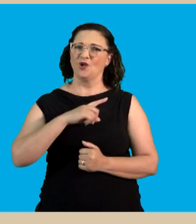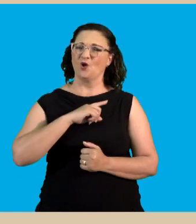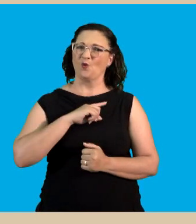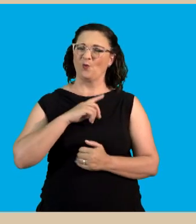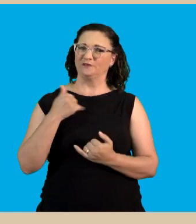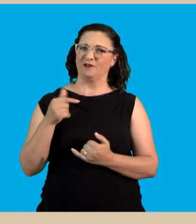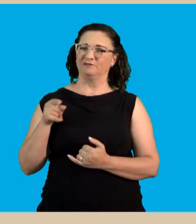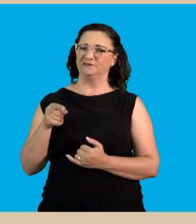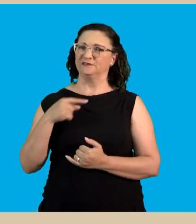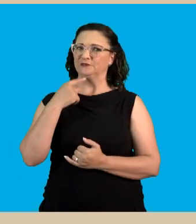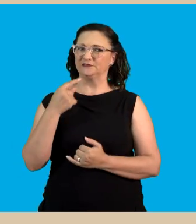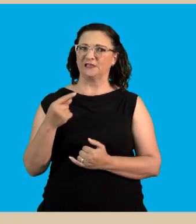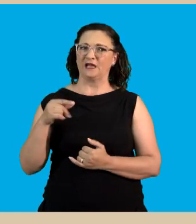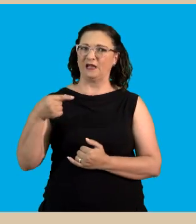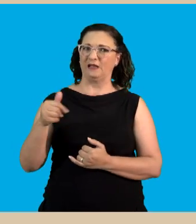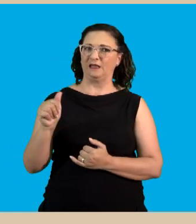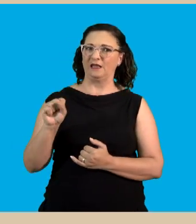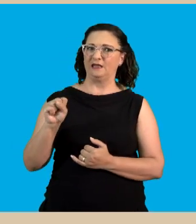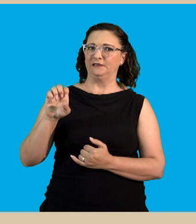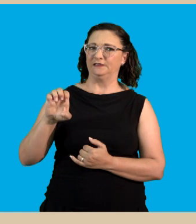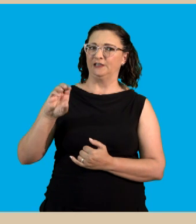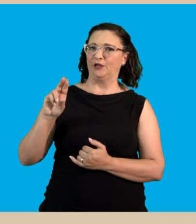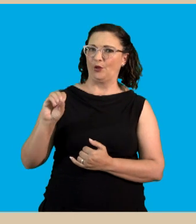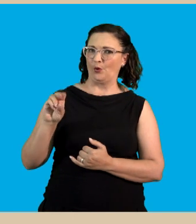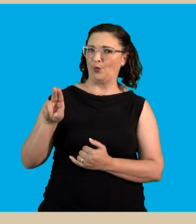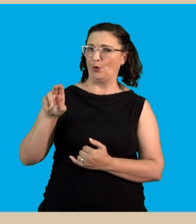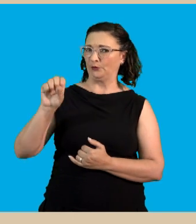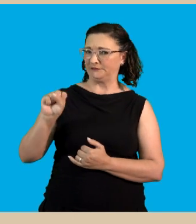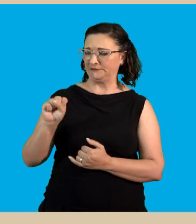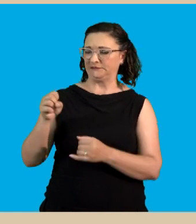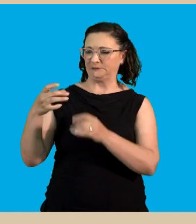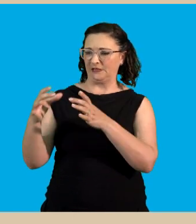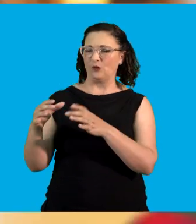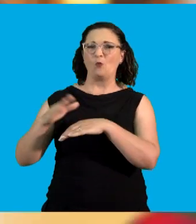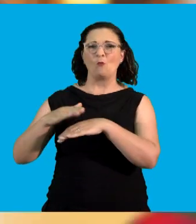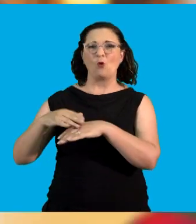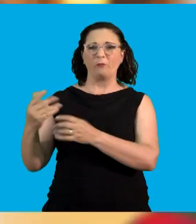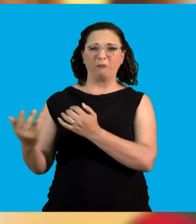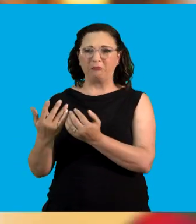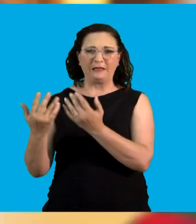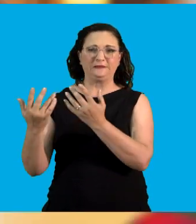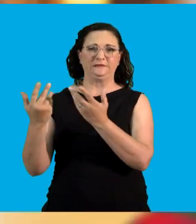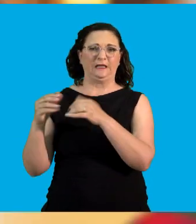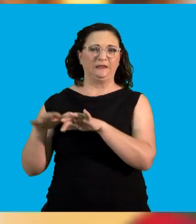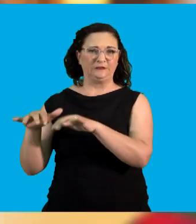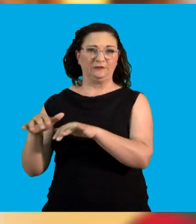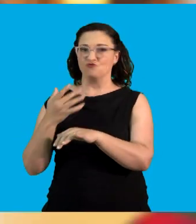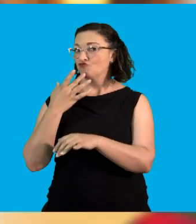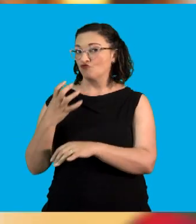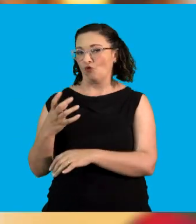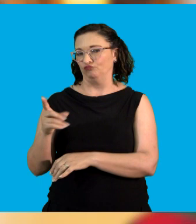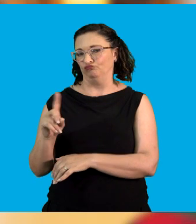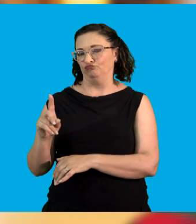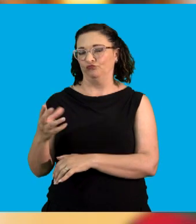Why are they referred to as gaseous planets? Because they consist mainly of gases and liquids. They don't have any